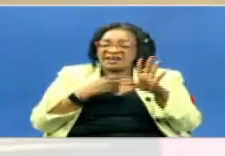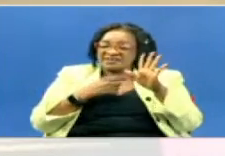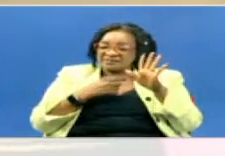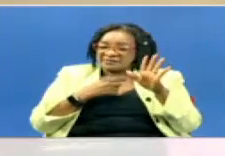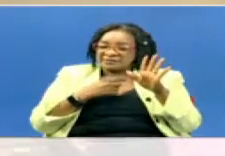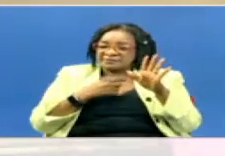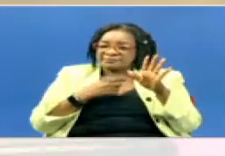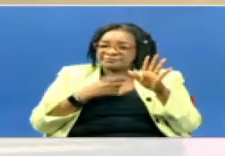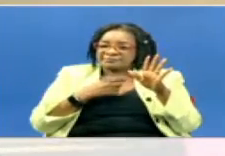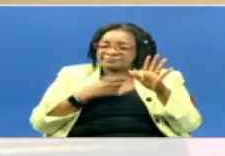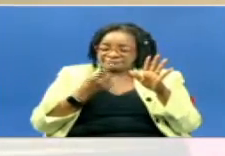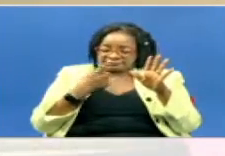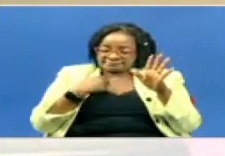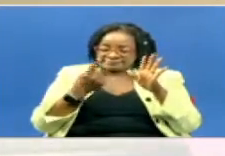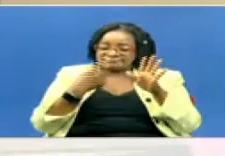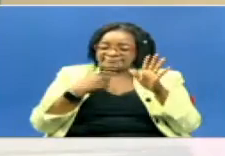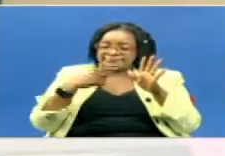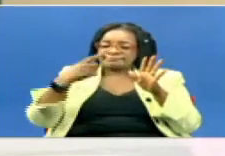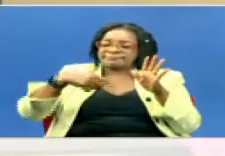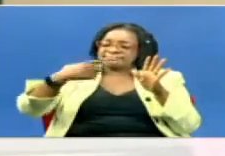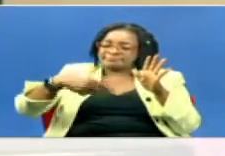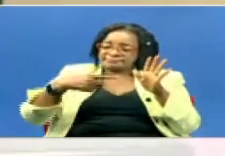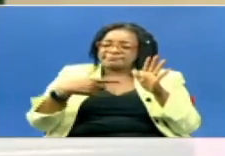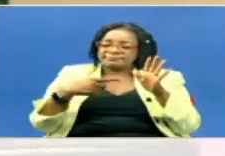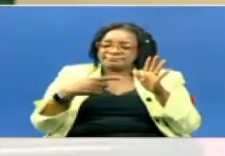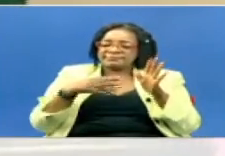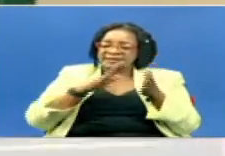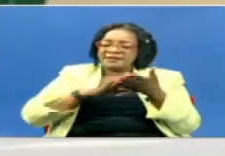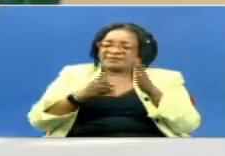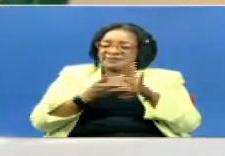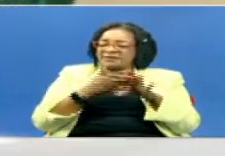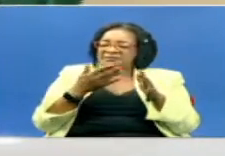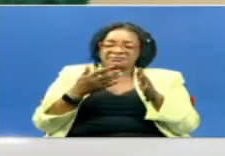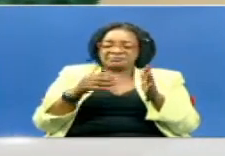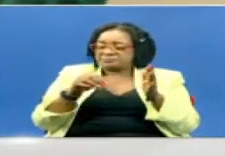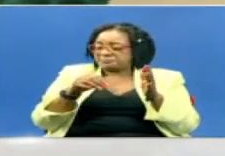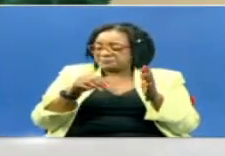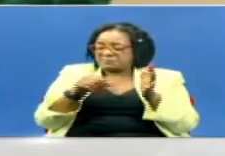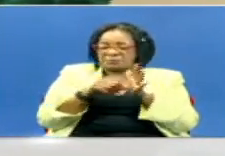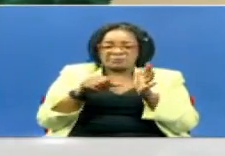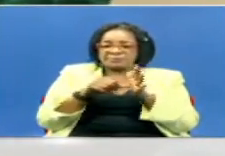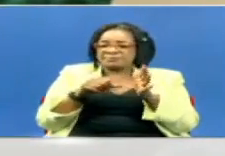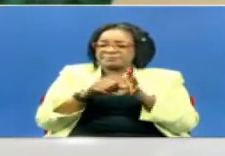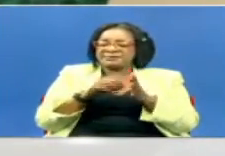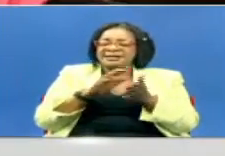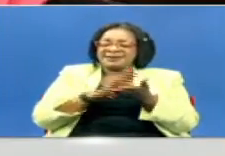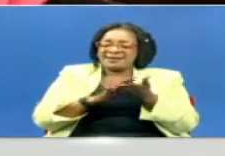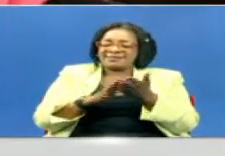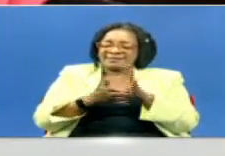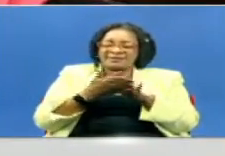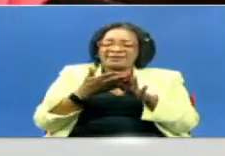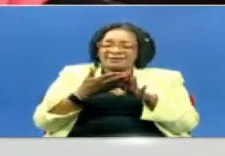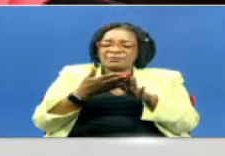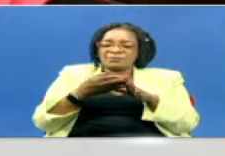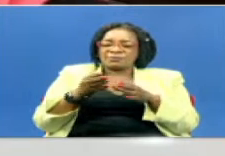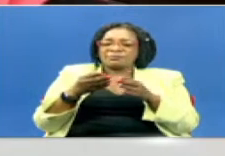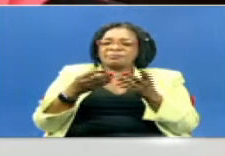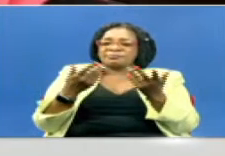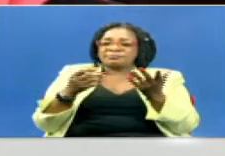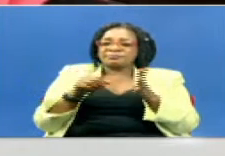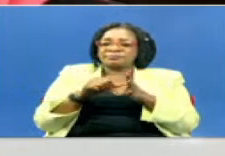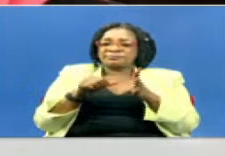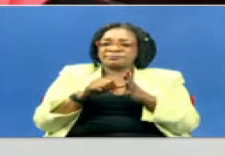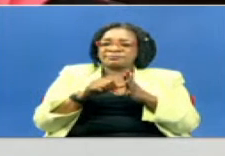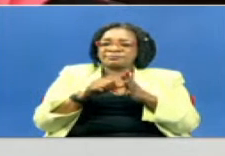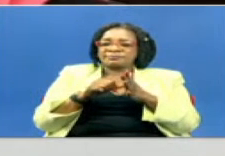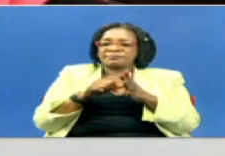are still talking. And nothing is out of hand. And believe you me, nothing will go out of hand. So right now, Azimio la